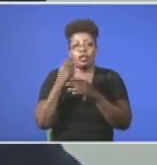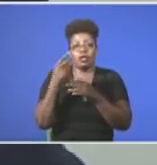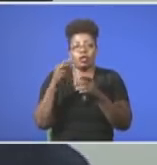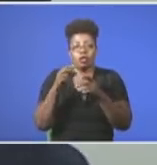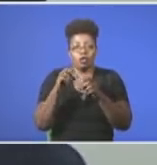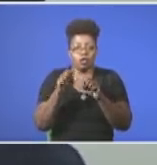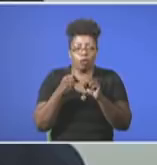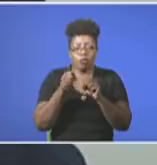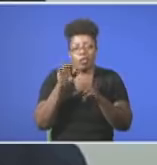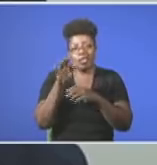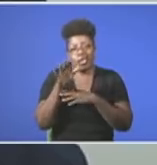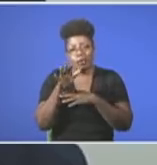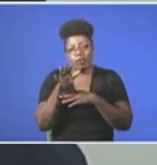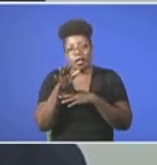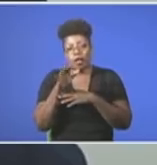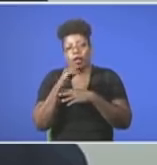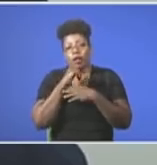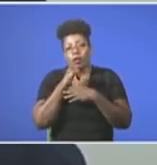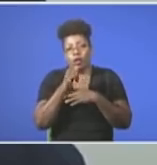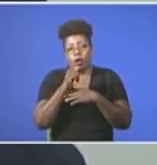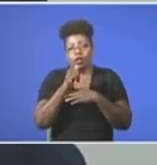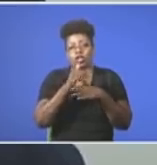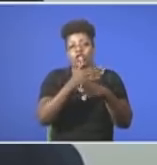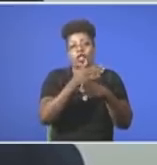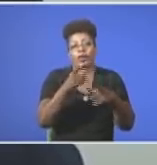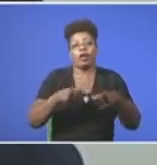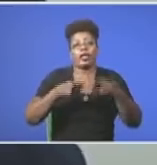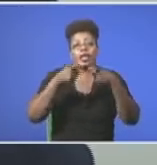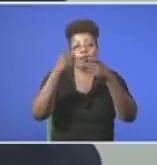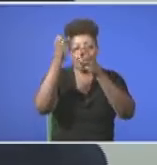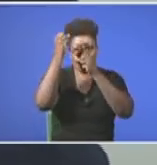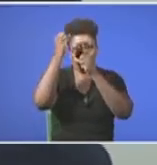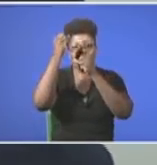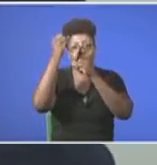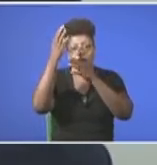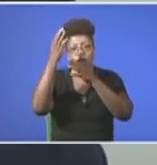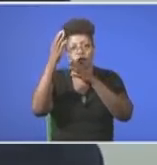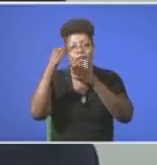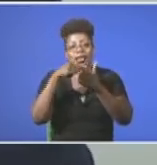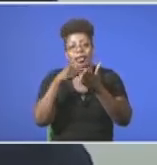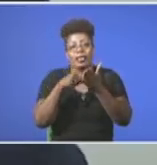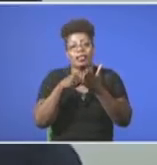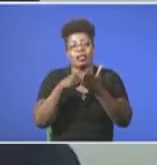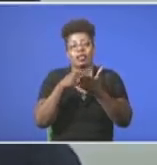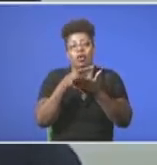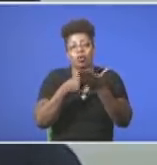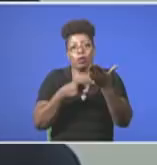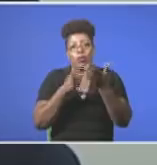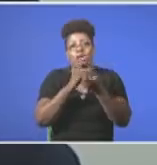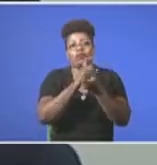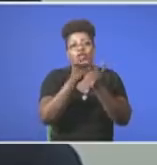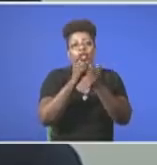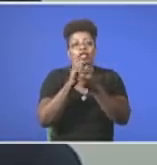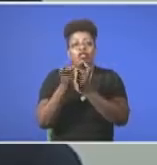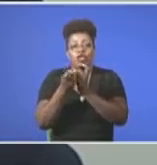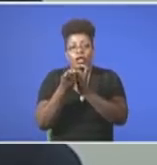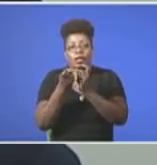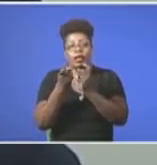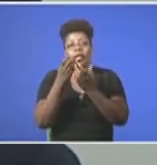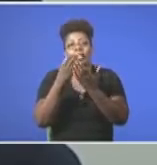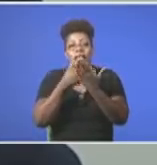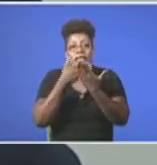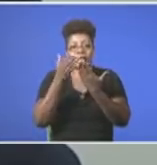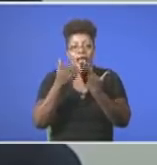we were not providing information, but in some instances, this is just how much we were adjusting the schedule so that we could try to